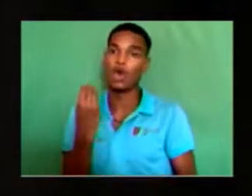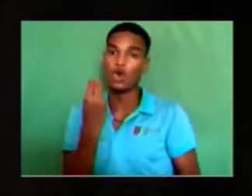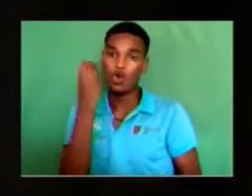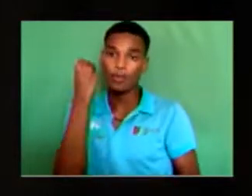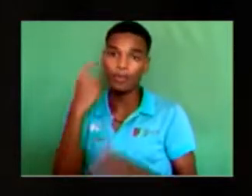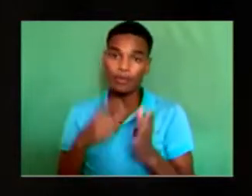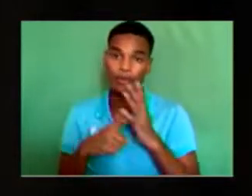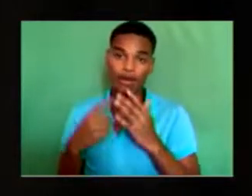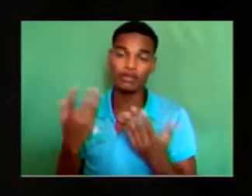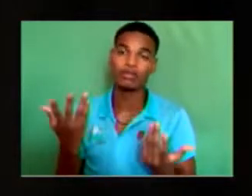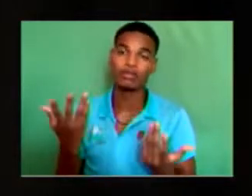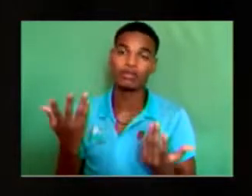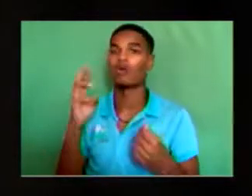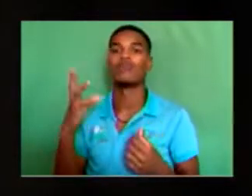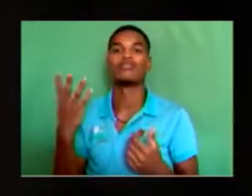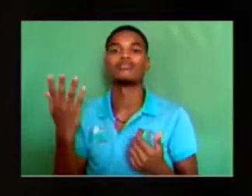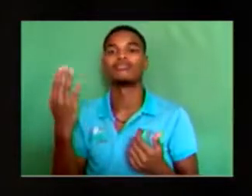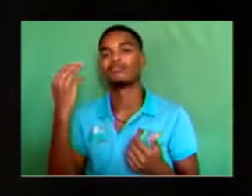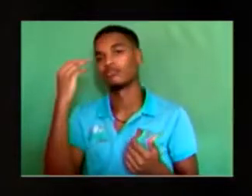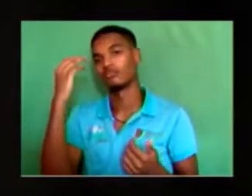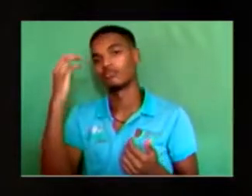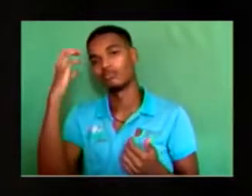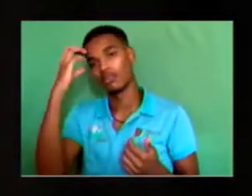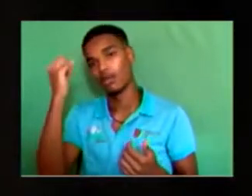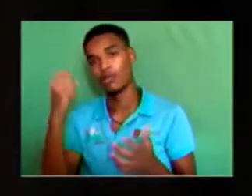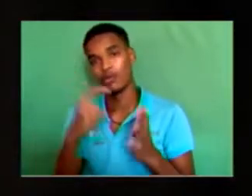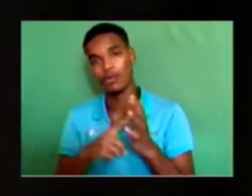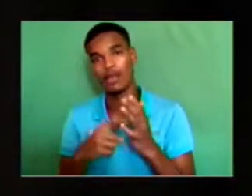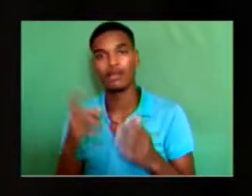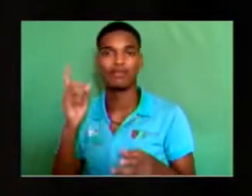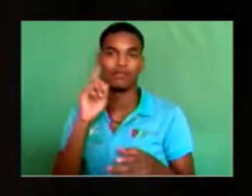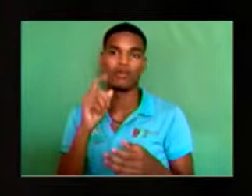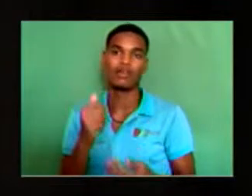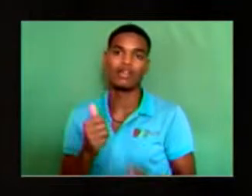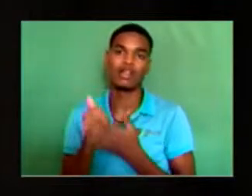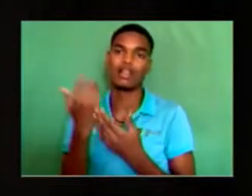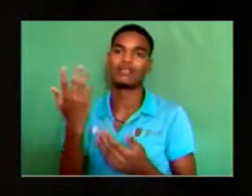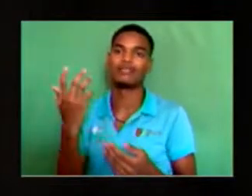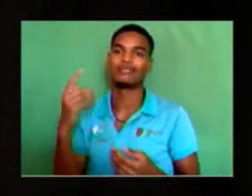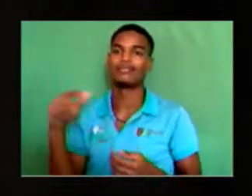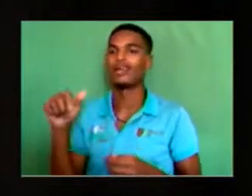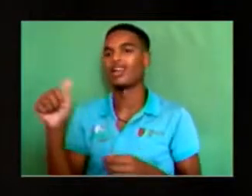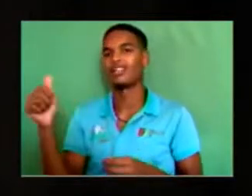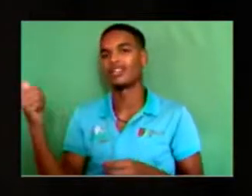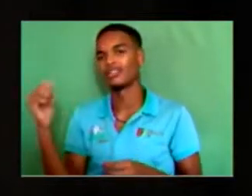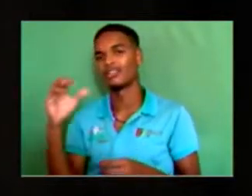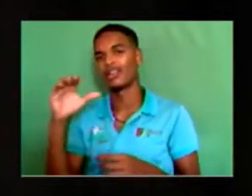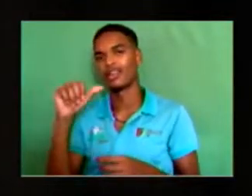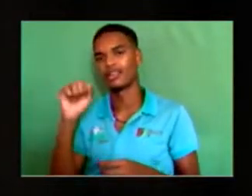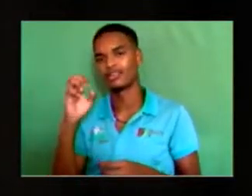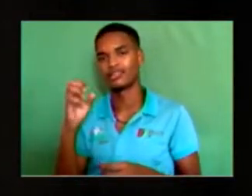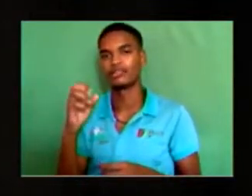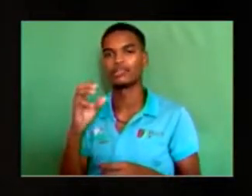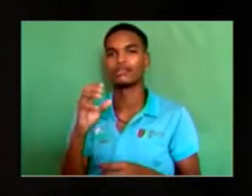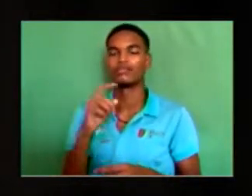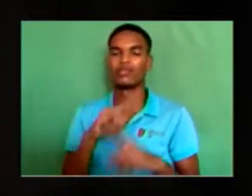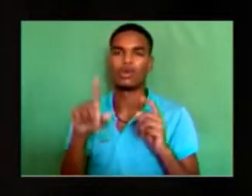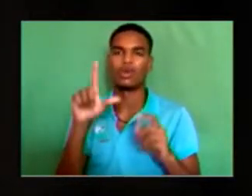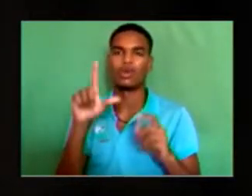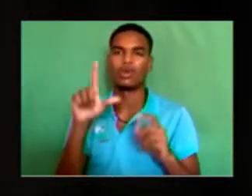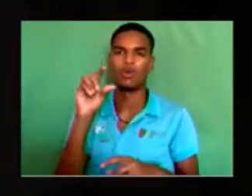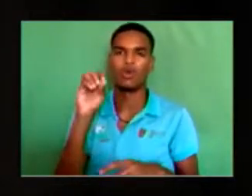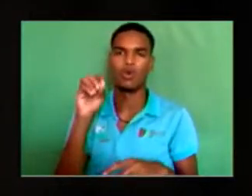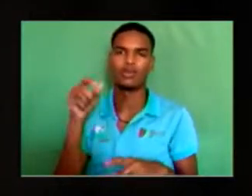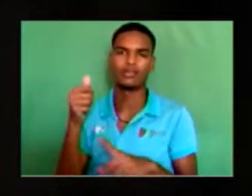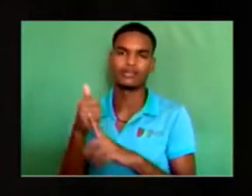memory requirements to support some of the other use cases that are in mind, and performance requirements? The logo scheme is an ATSC 3